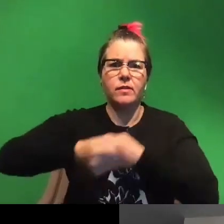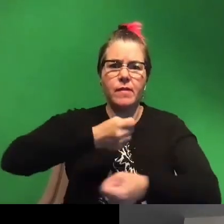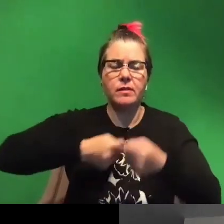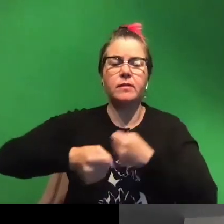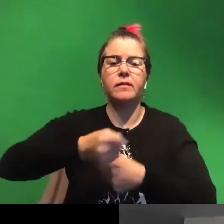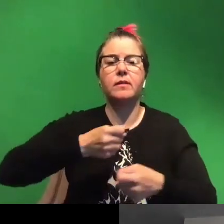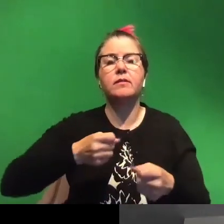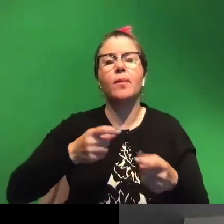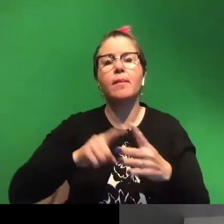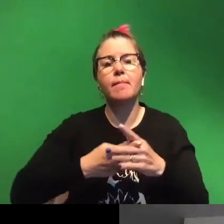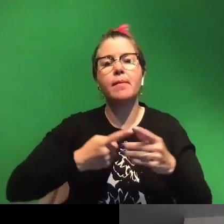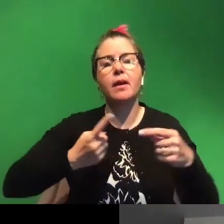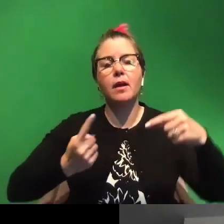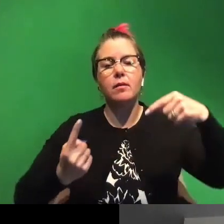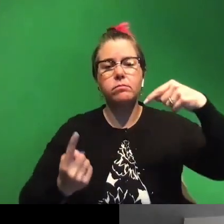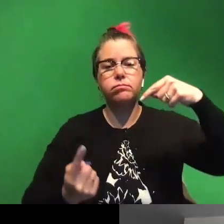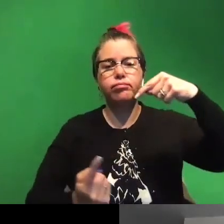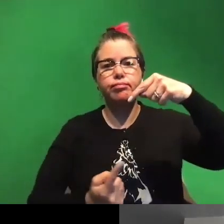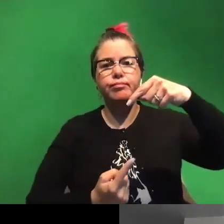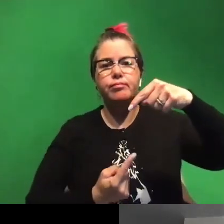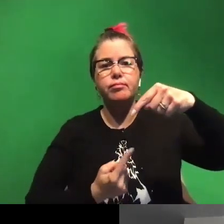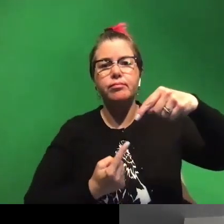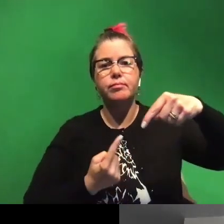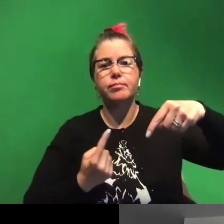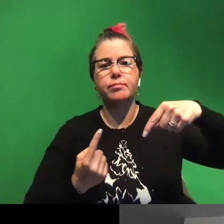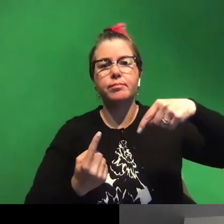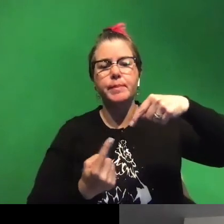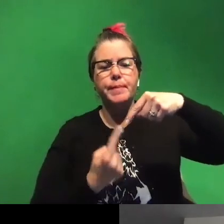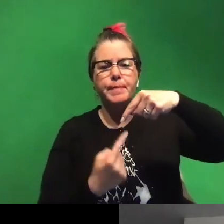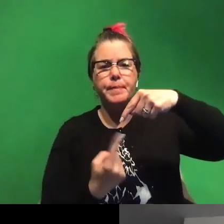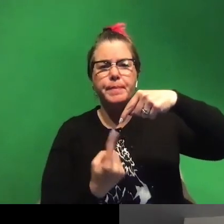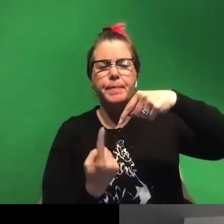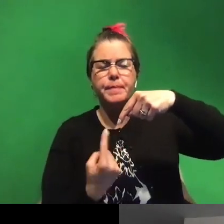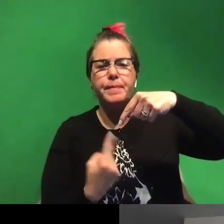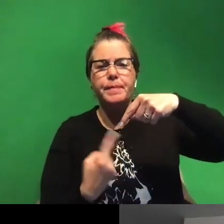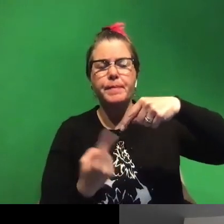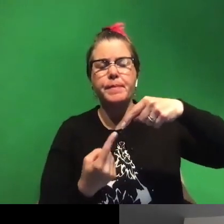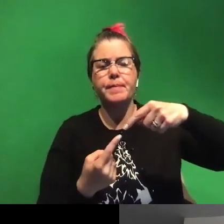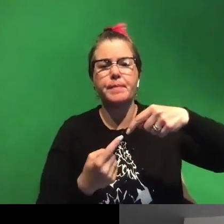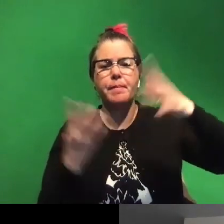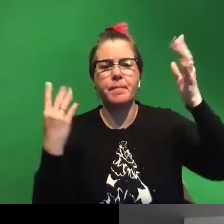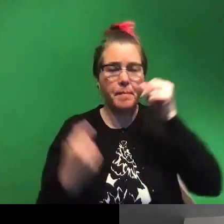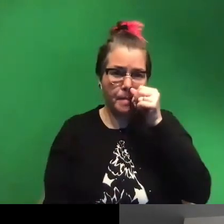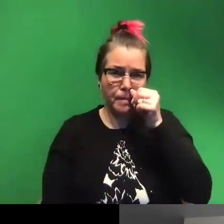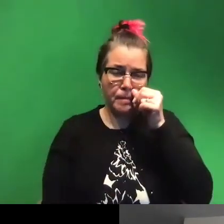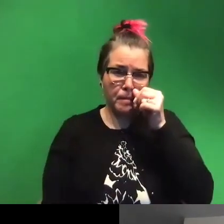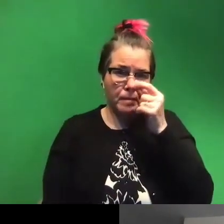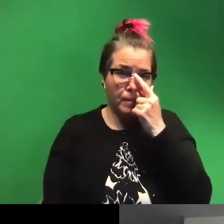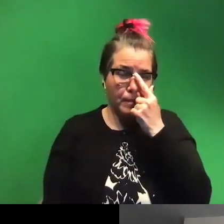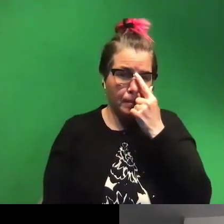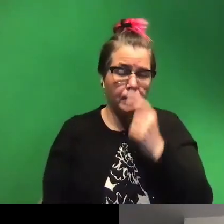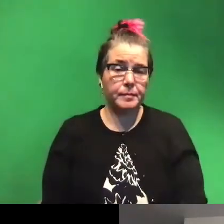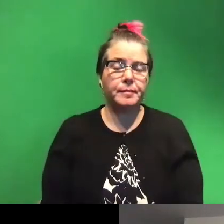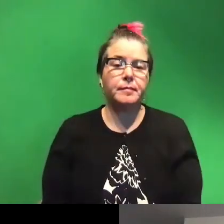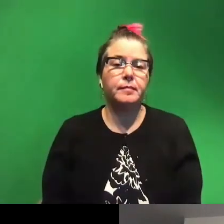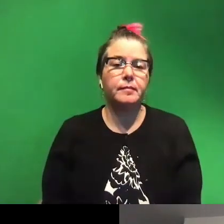a very slow dance, but then when it gets closer, everything happens so fast. And then finally they collide